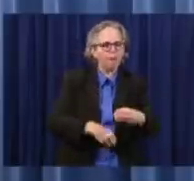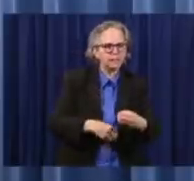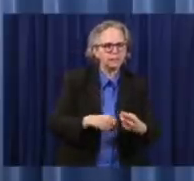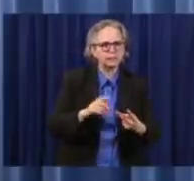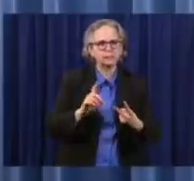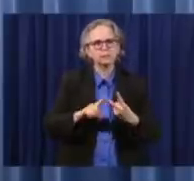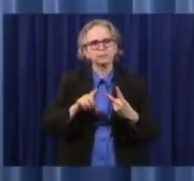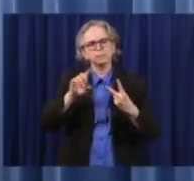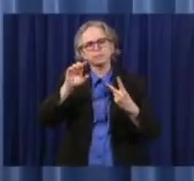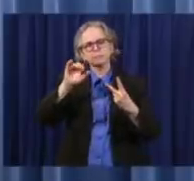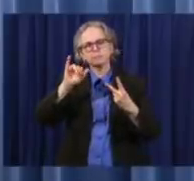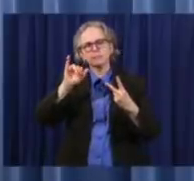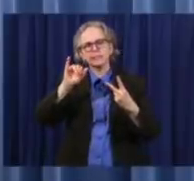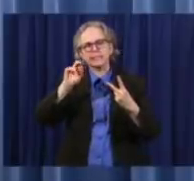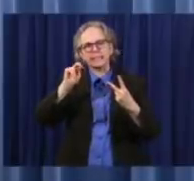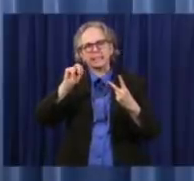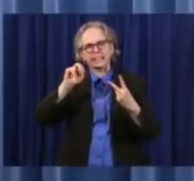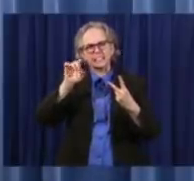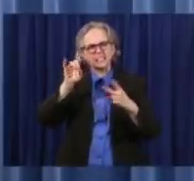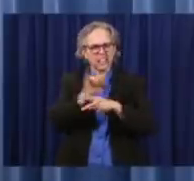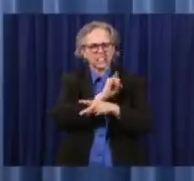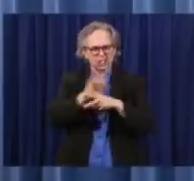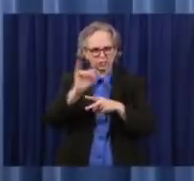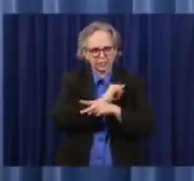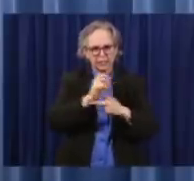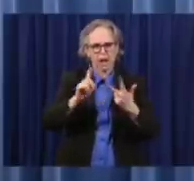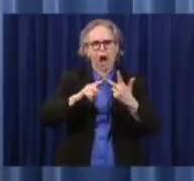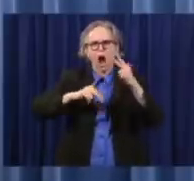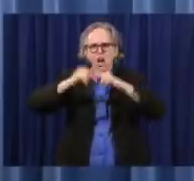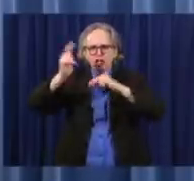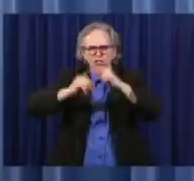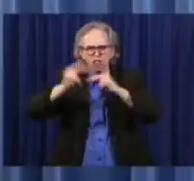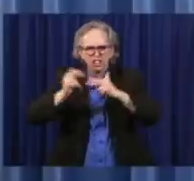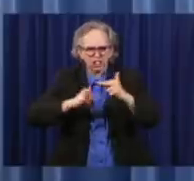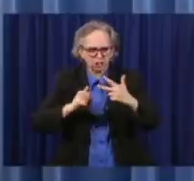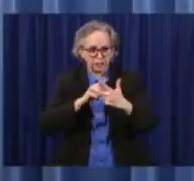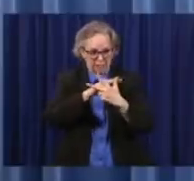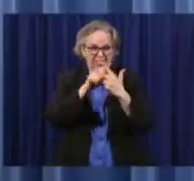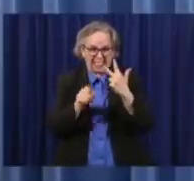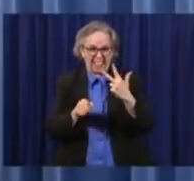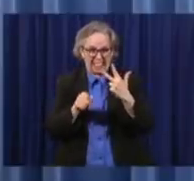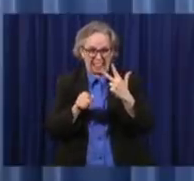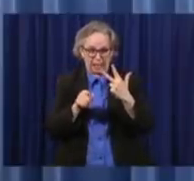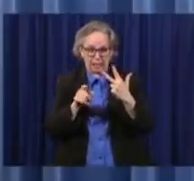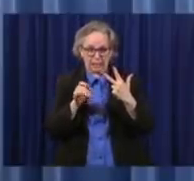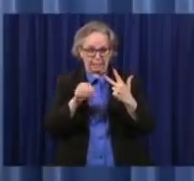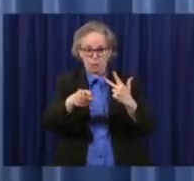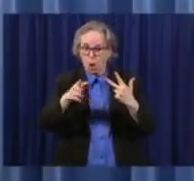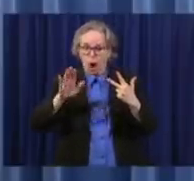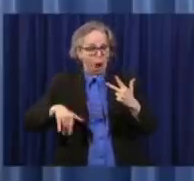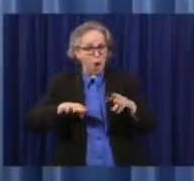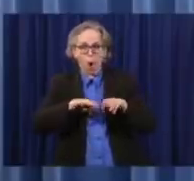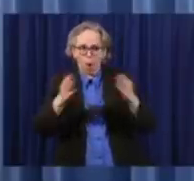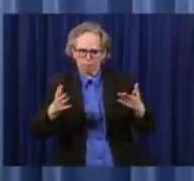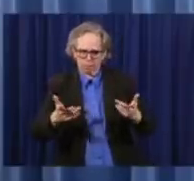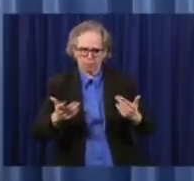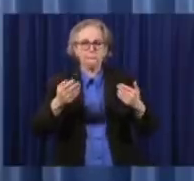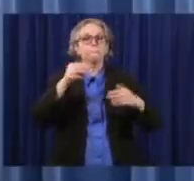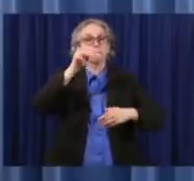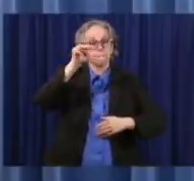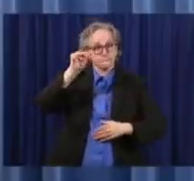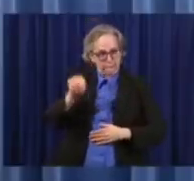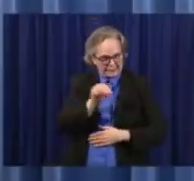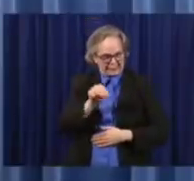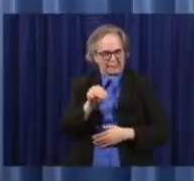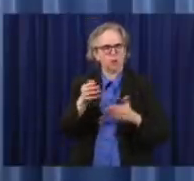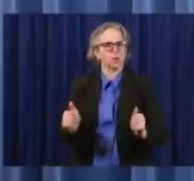construction, those that are not open will be allowed open. Again, I think you're going to see many companies with offices are going to